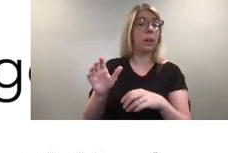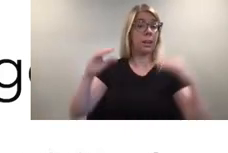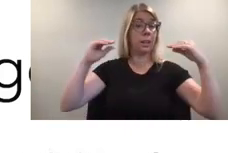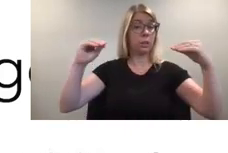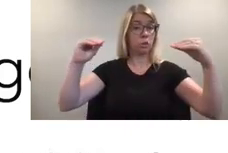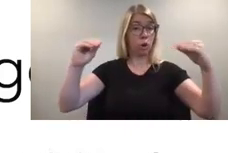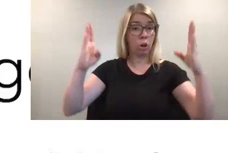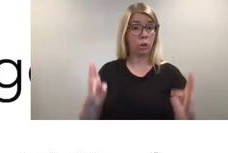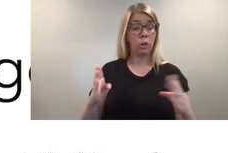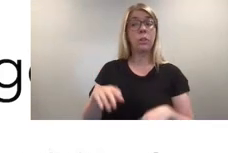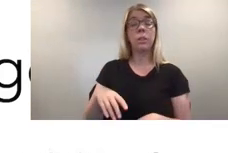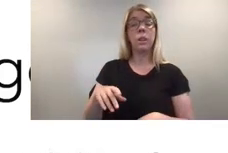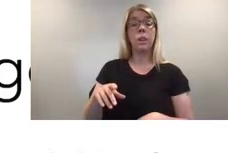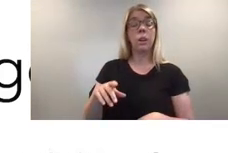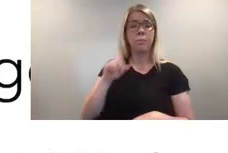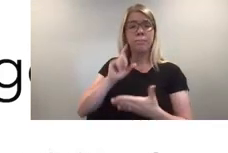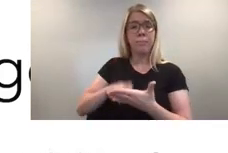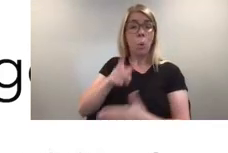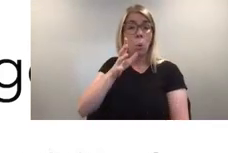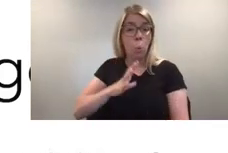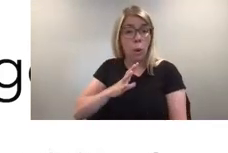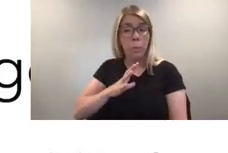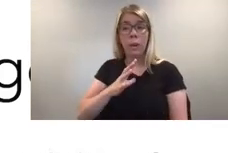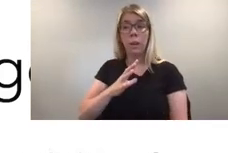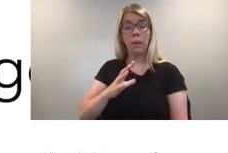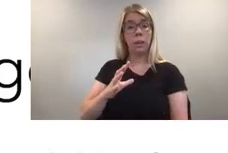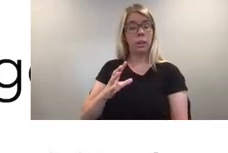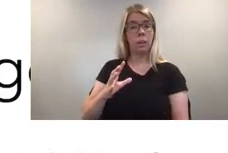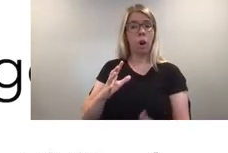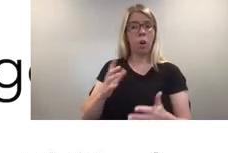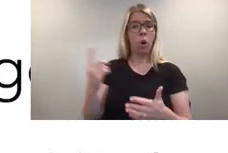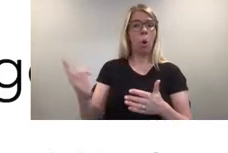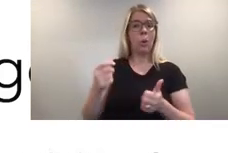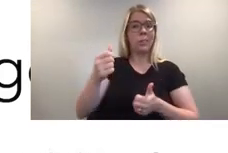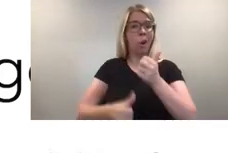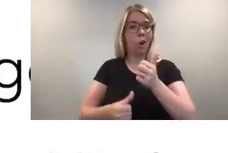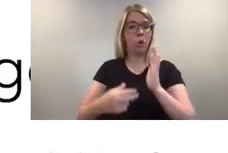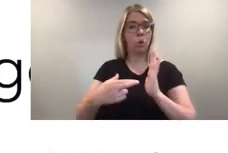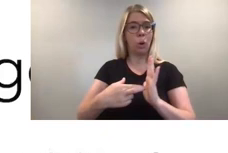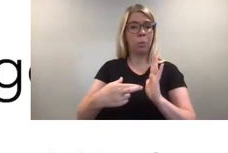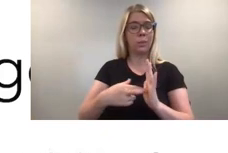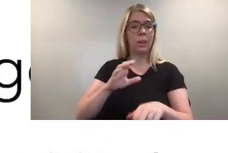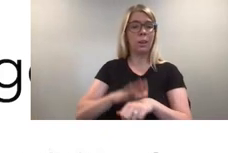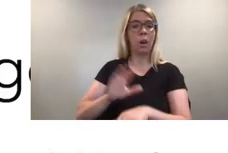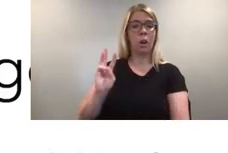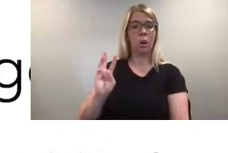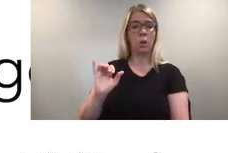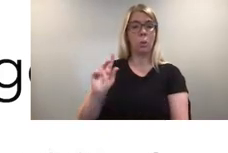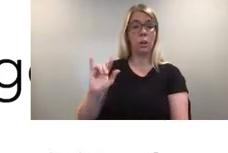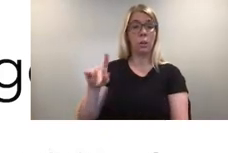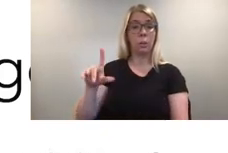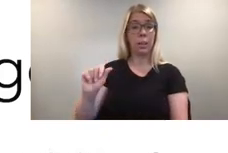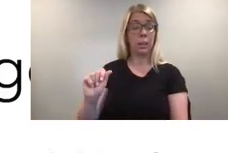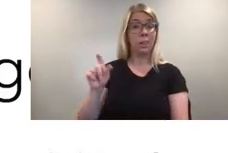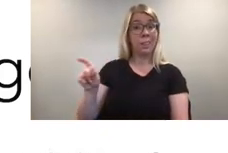who have made notable achievements in the STEM fields, are underrepresented on Wikipedia. So this assignment was a really